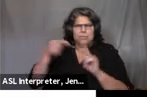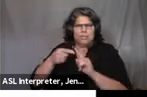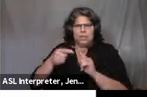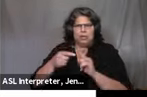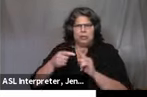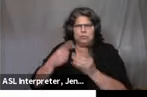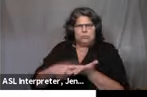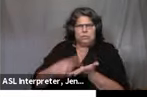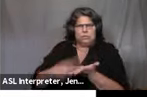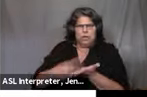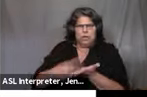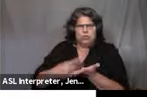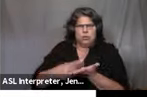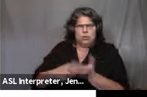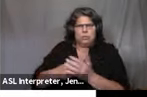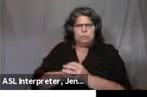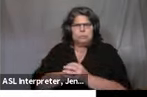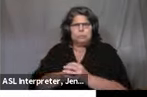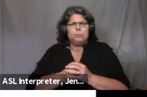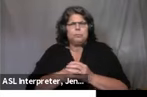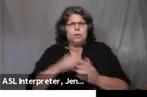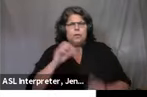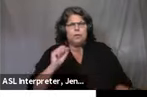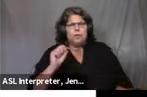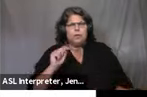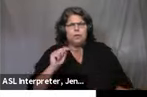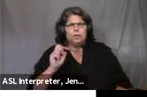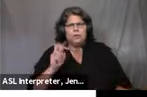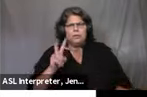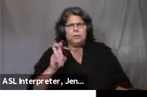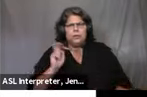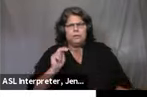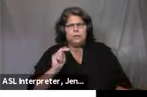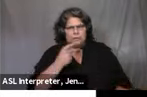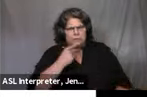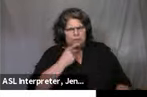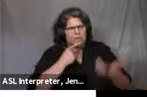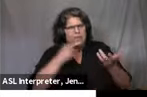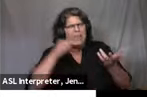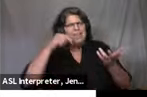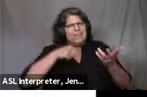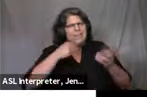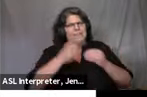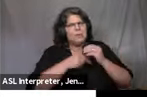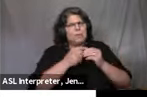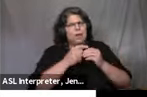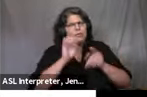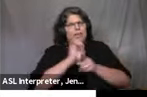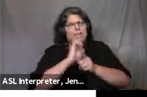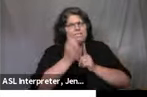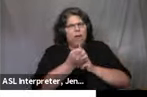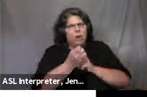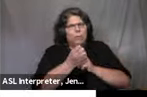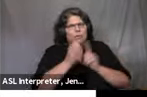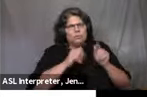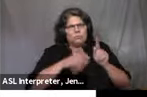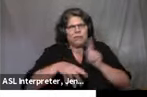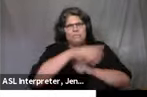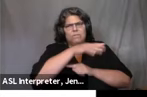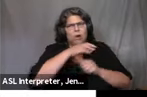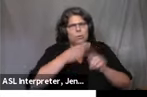conversation. So this meeting is about the environmental review of two alternatives for crossing Highway